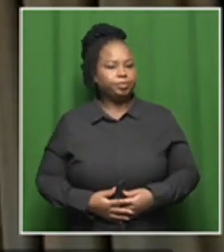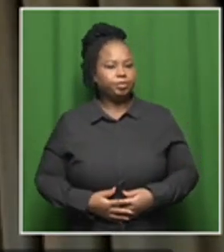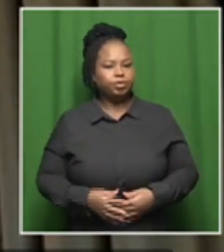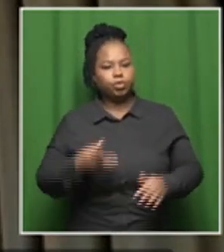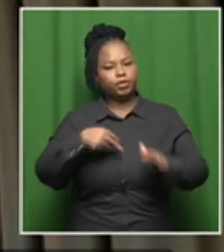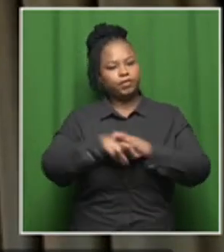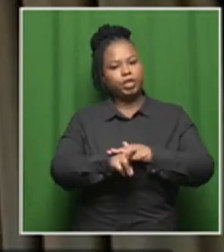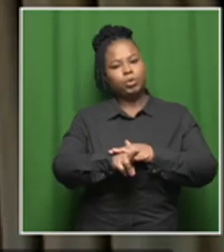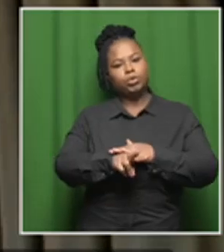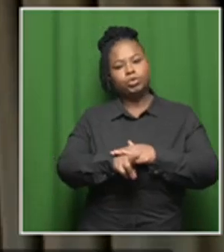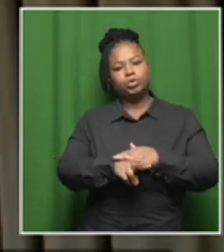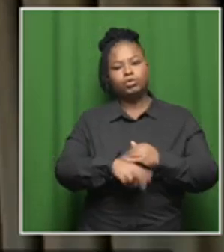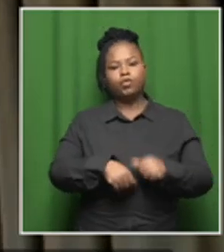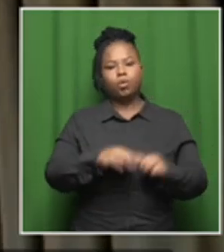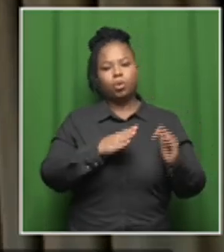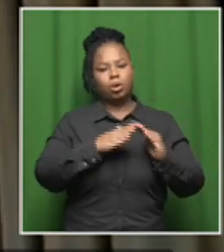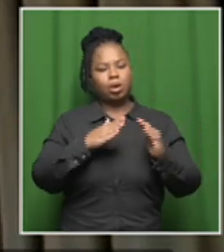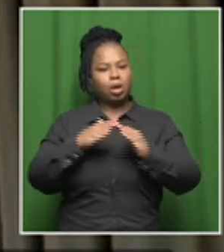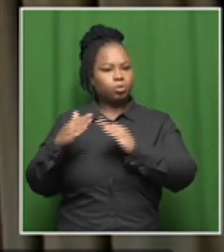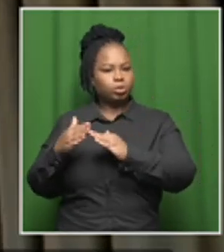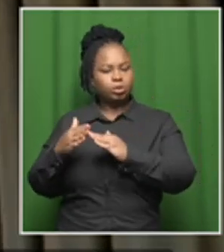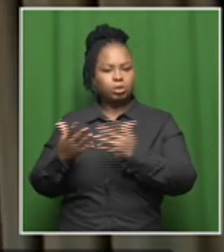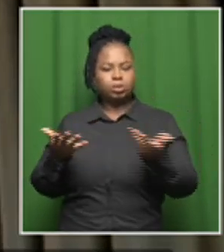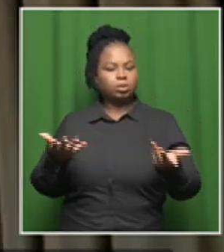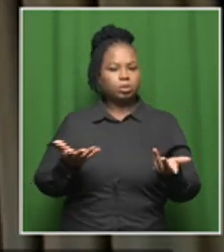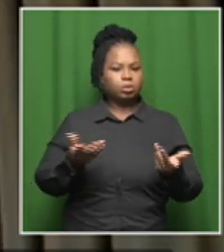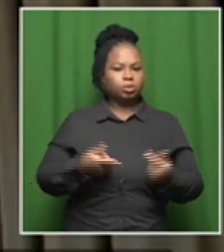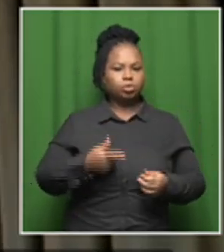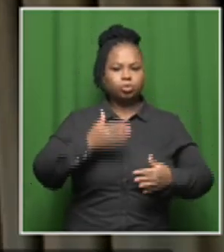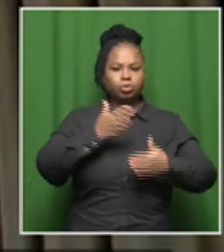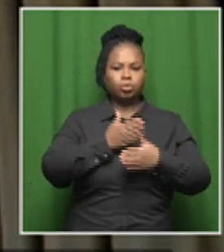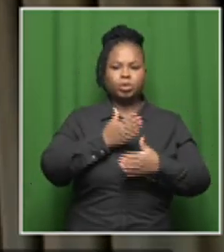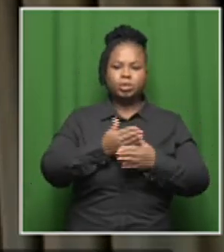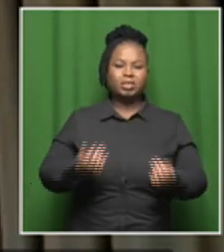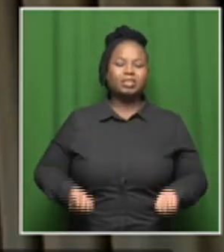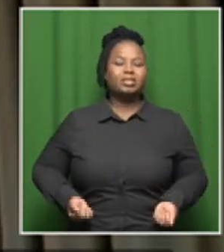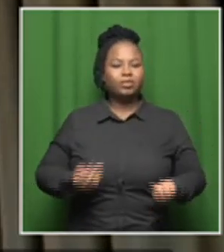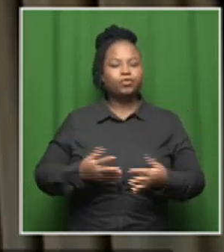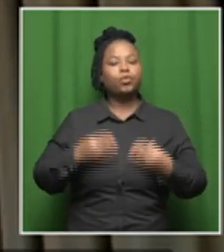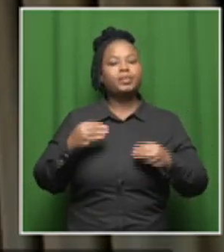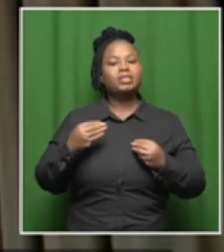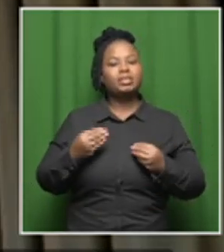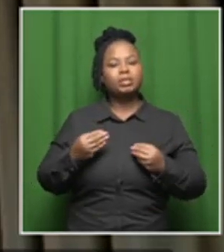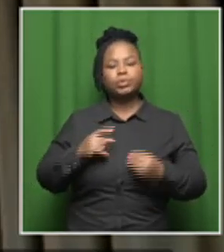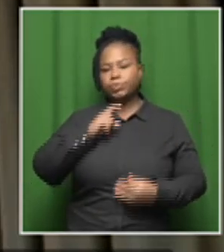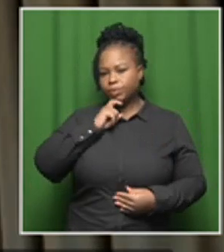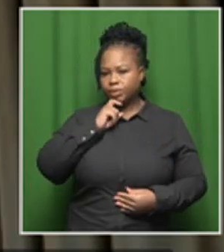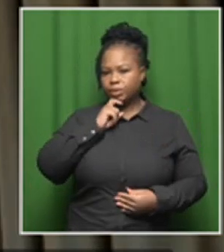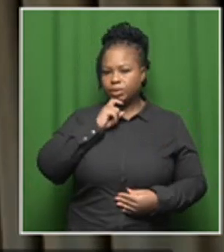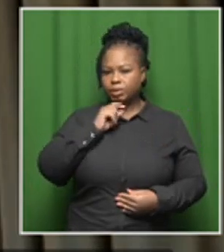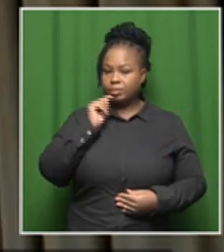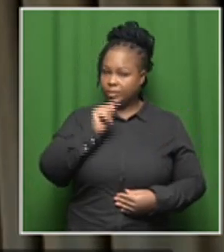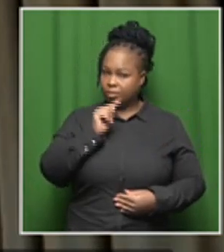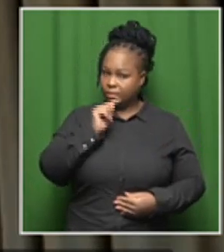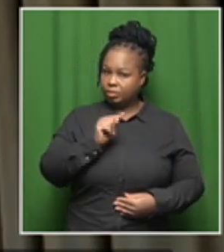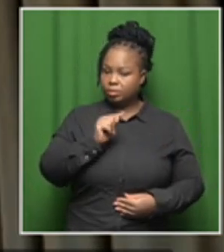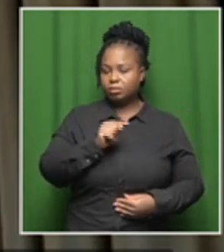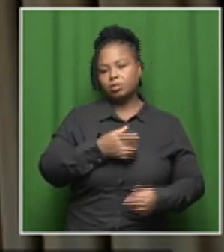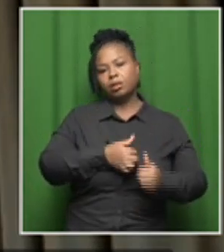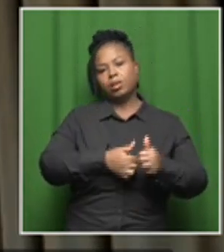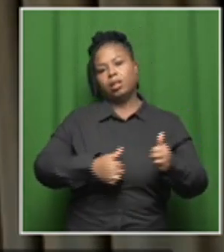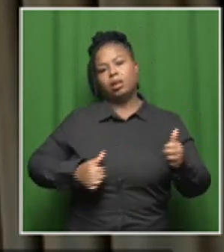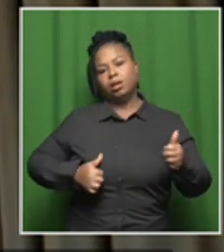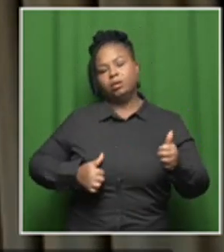videos of properties for estate agents and so on, to operate the services commercially. That has been a massive backlog in the